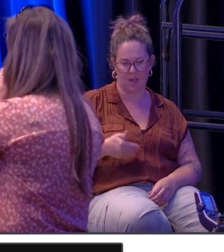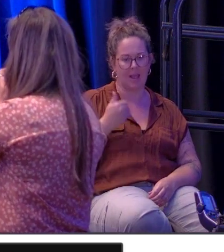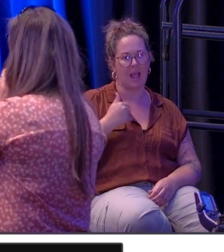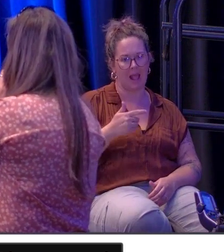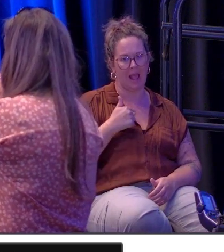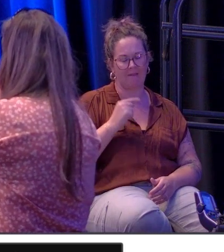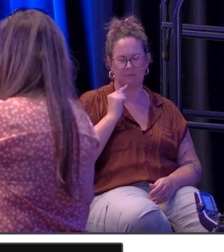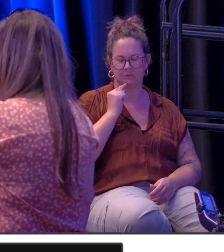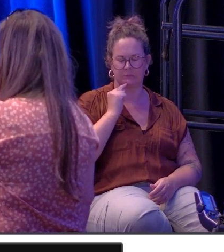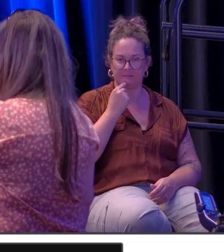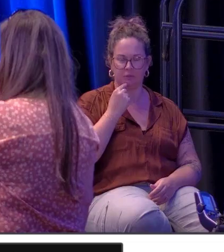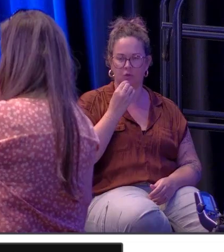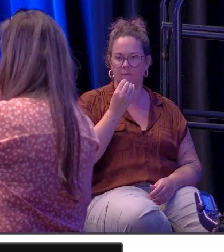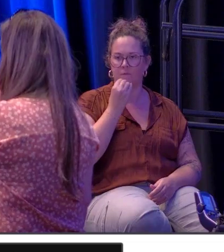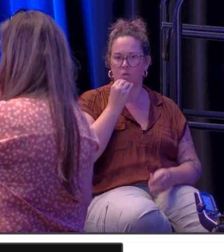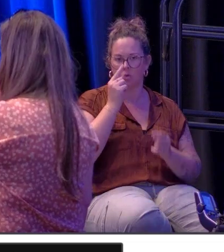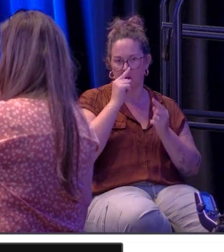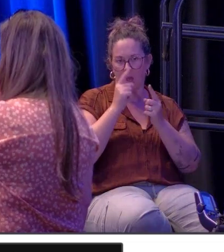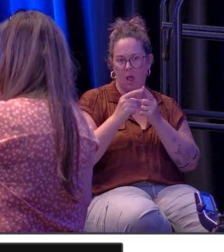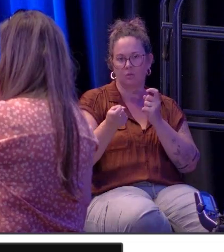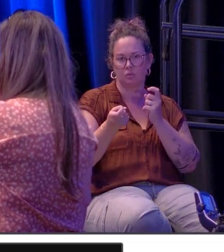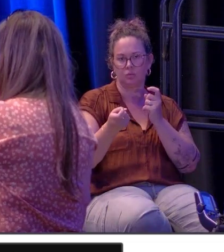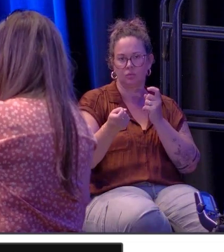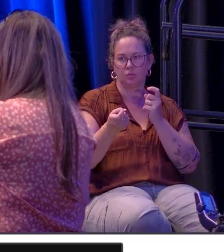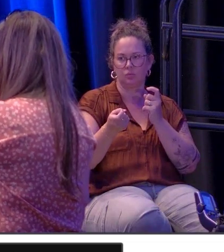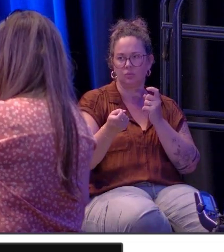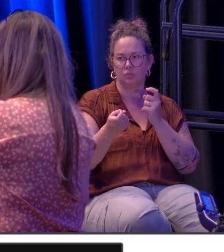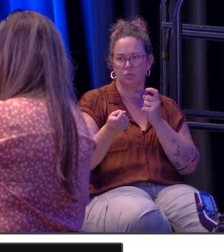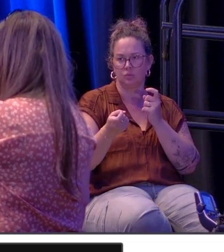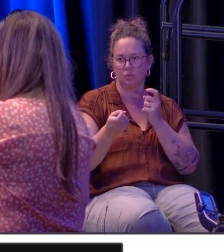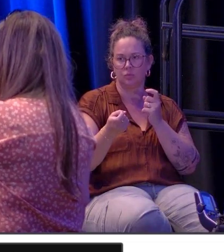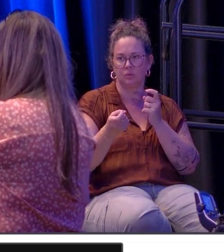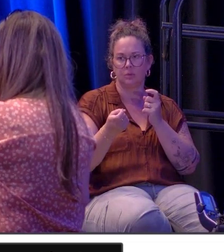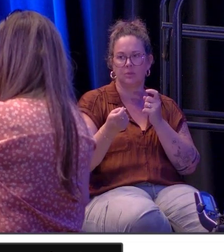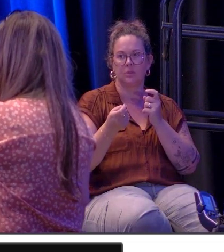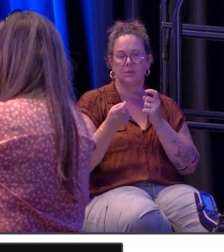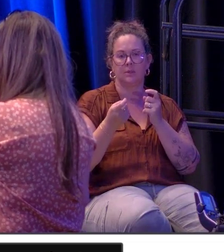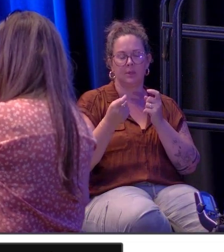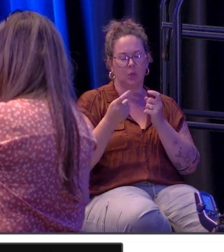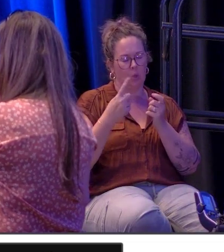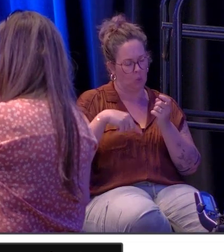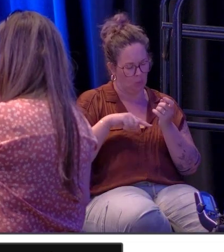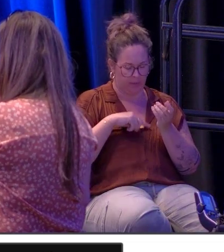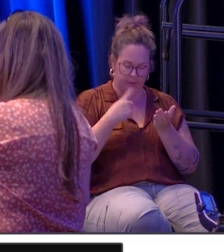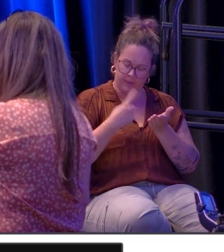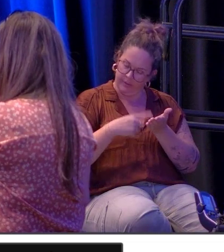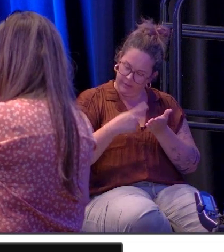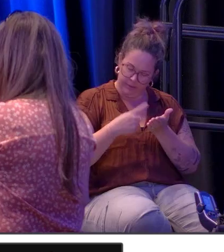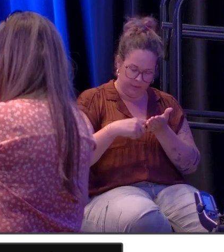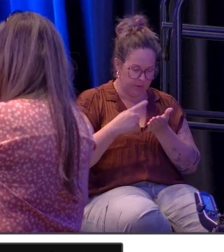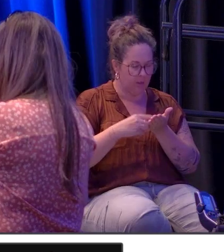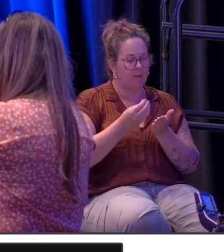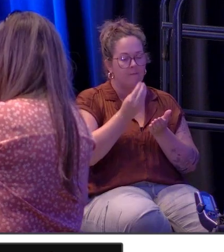allergy, so food is always something that I find we talk about food